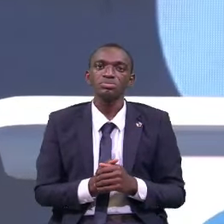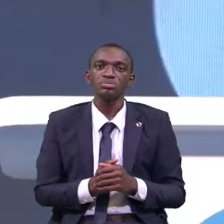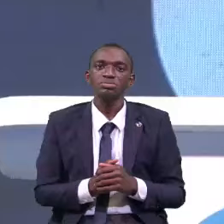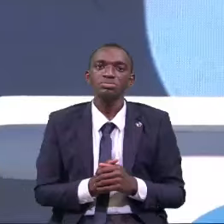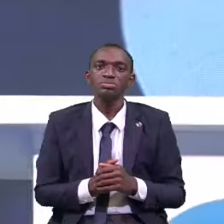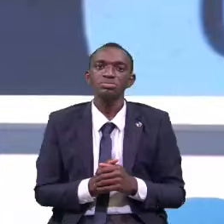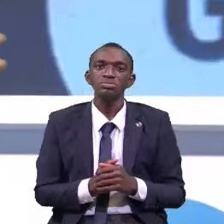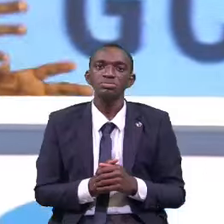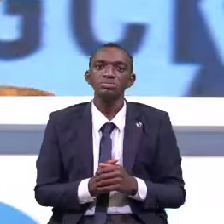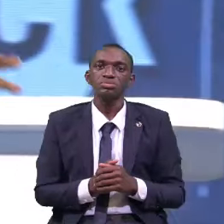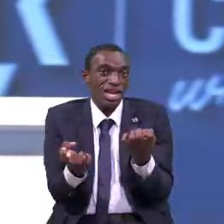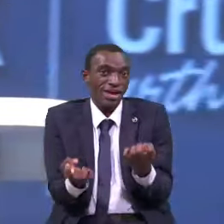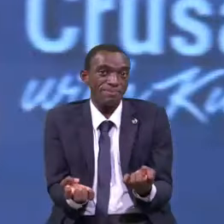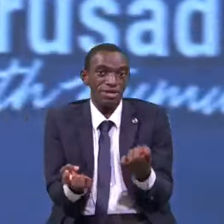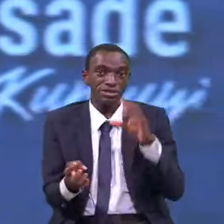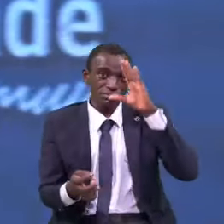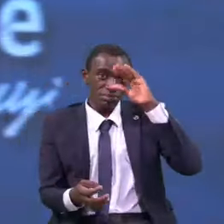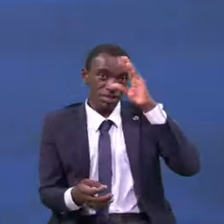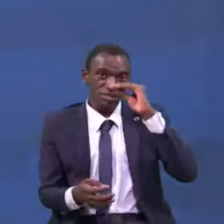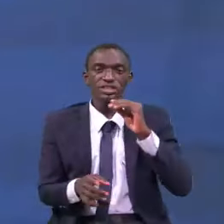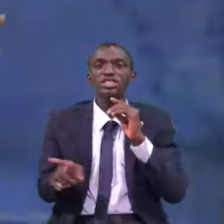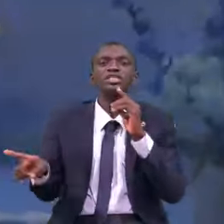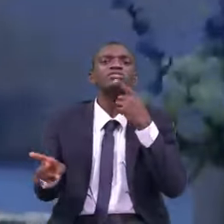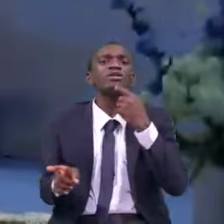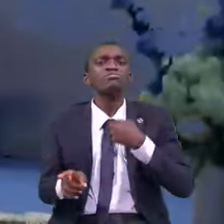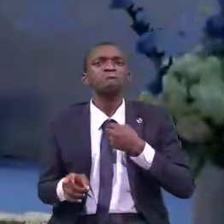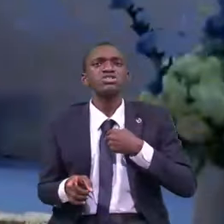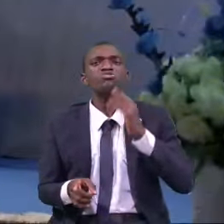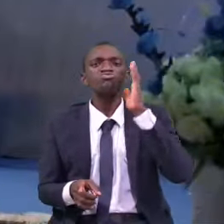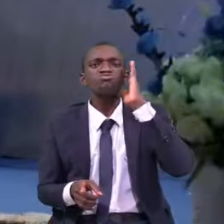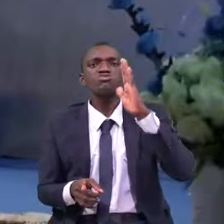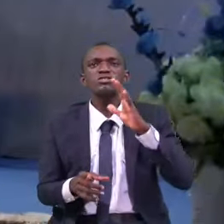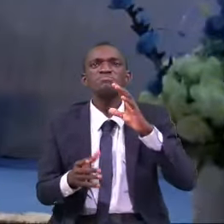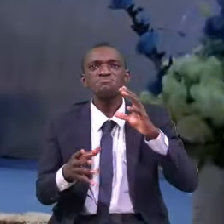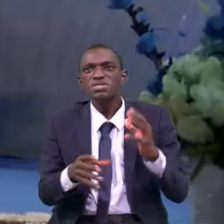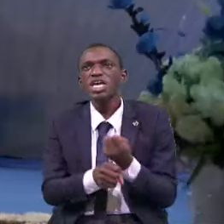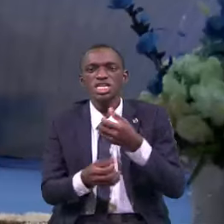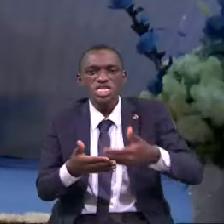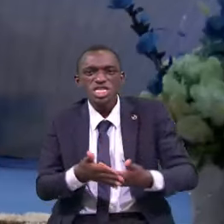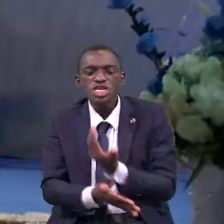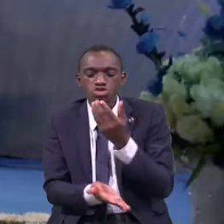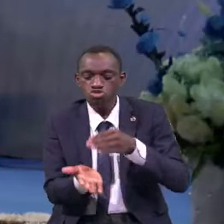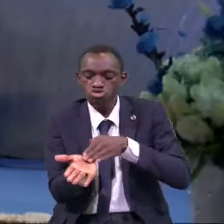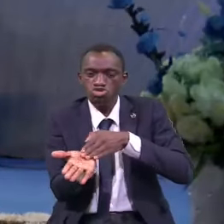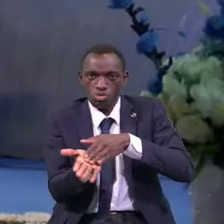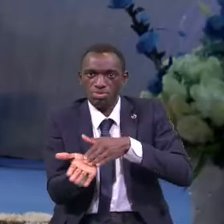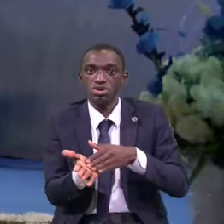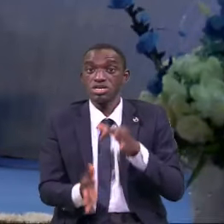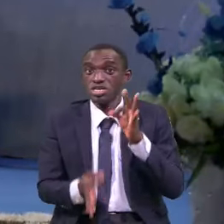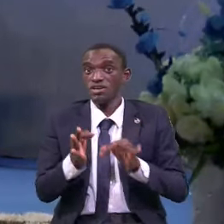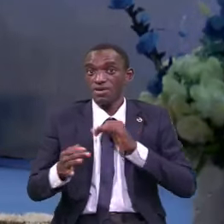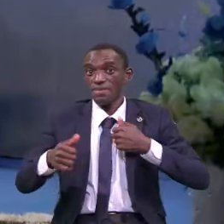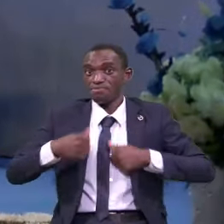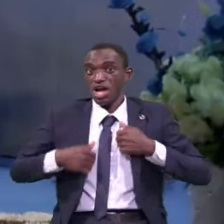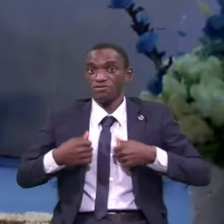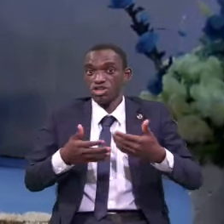The leper might say, I'll take a new kind of soap. And if I wash with a different soap, I will be clean.